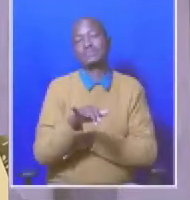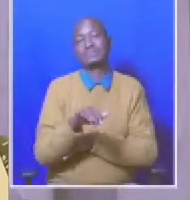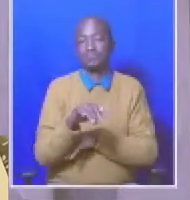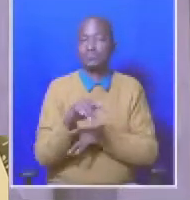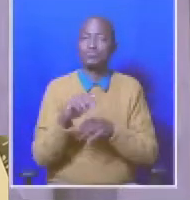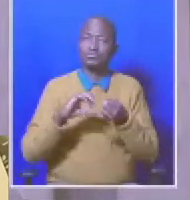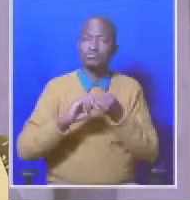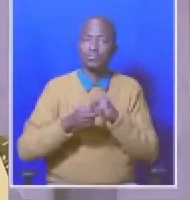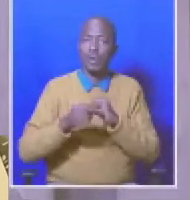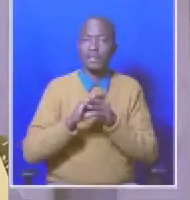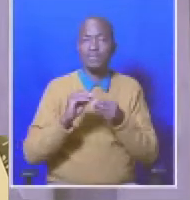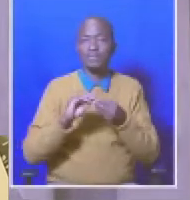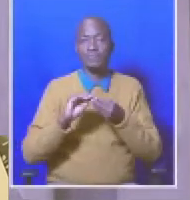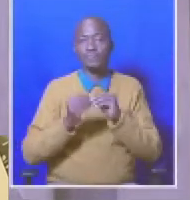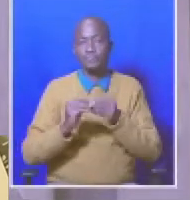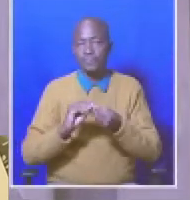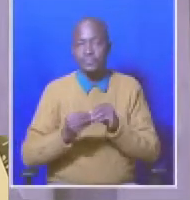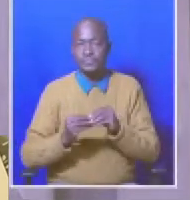correct